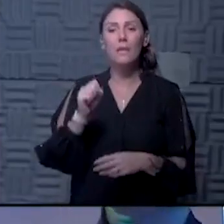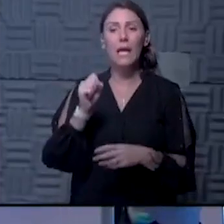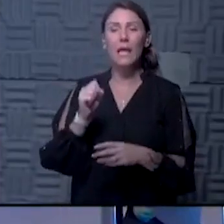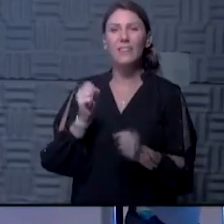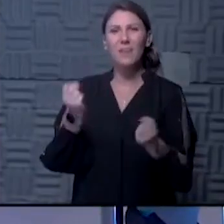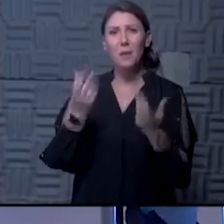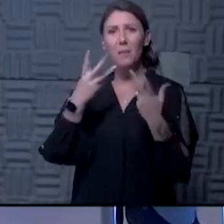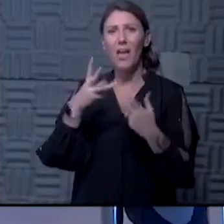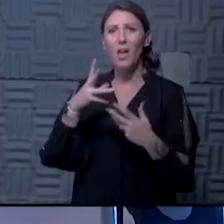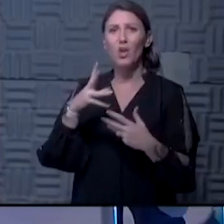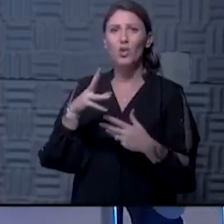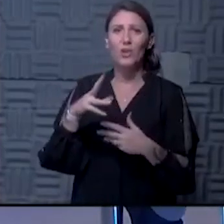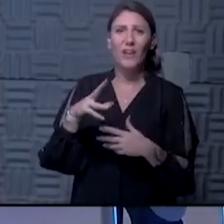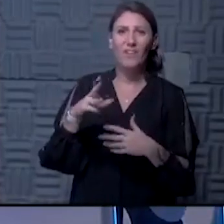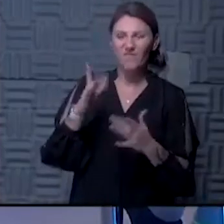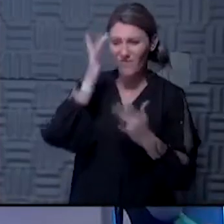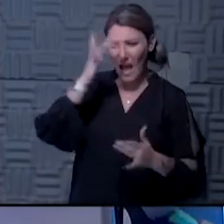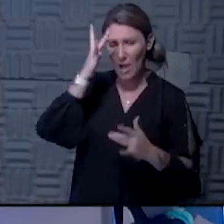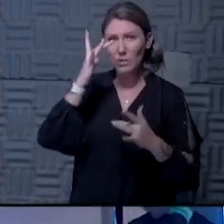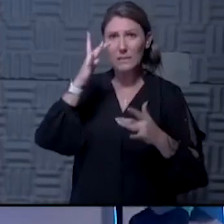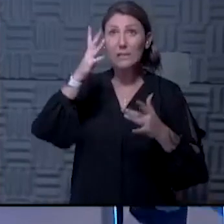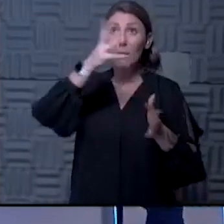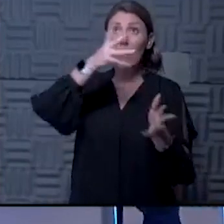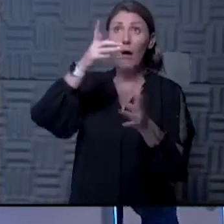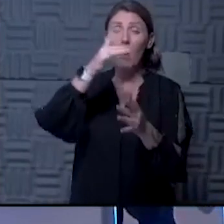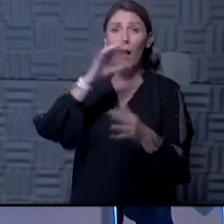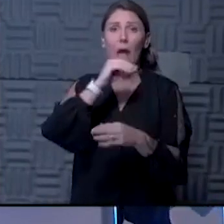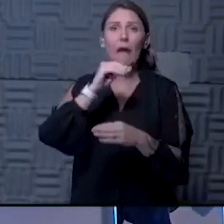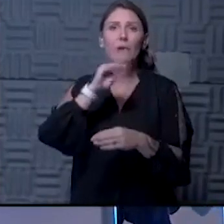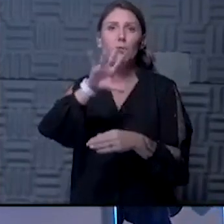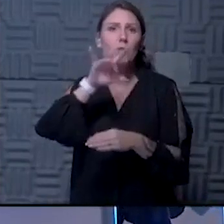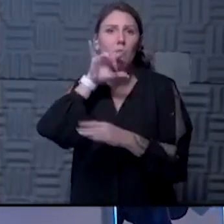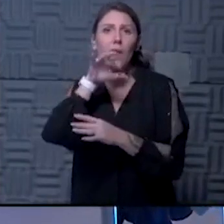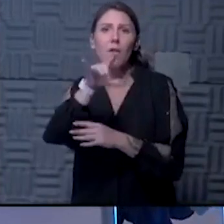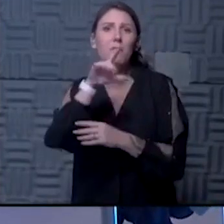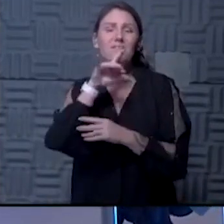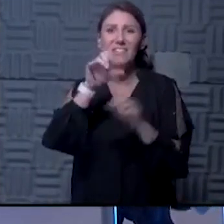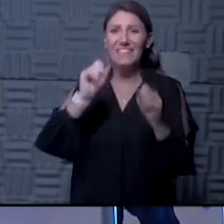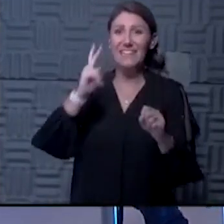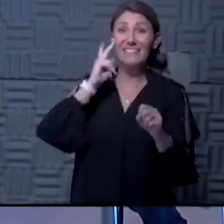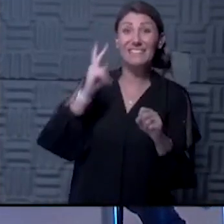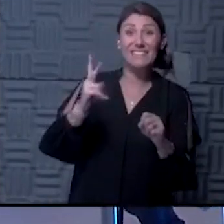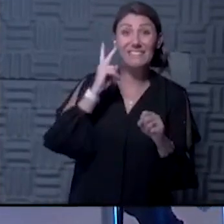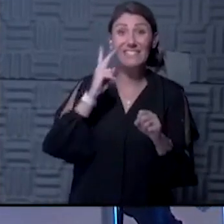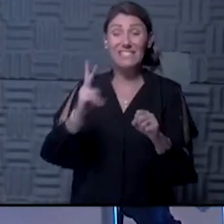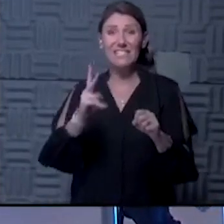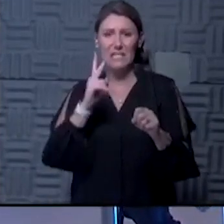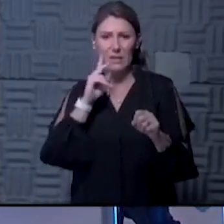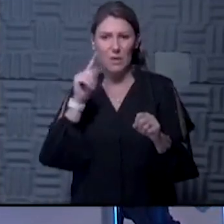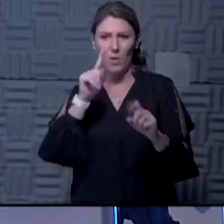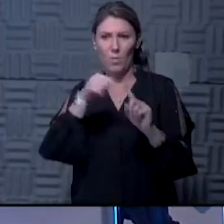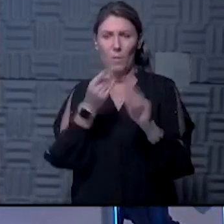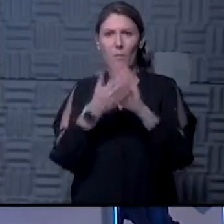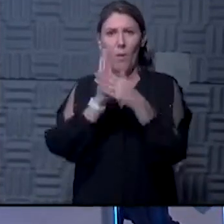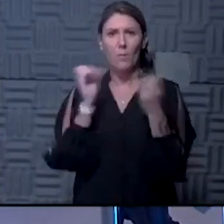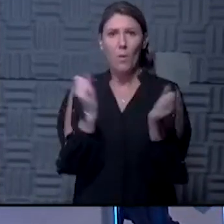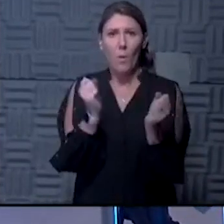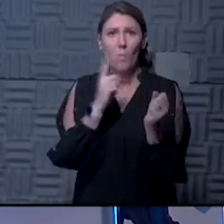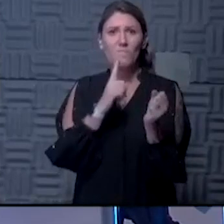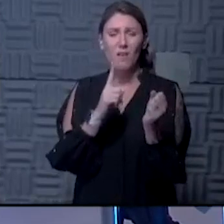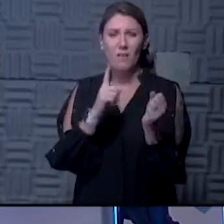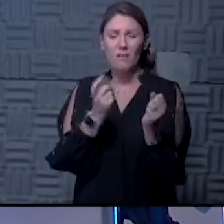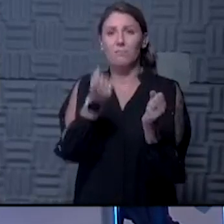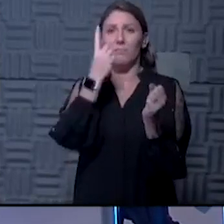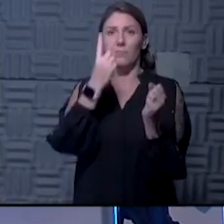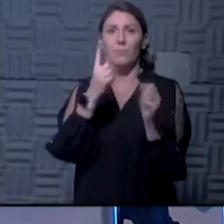in the air, as we know, our breath clouds are out there, and as the weather turns colder, you'll be able to see your breath cloud and get a really good sense of it. But I think what you have